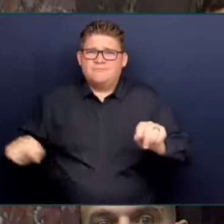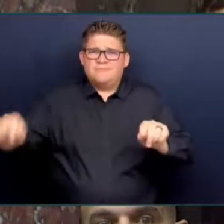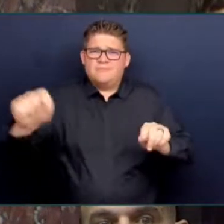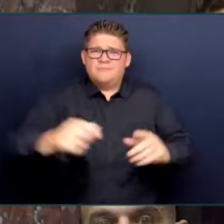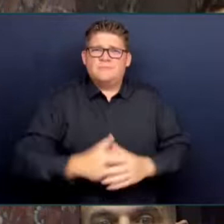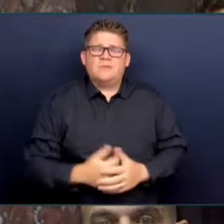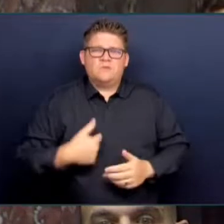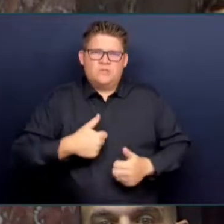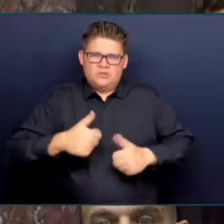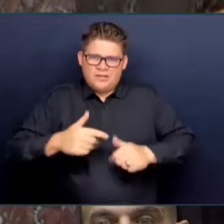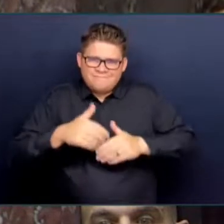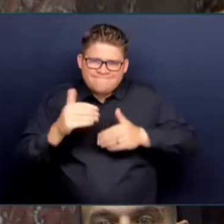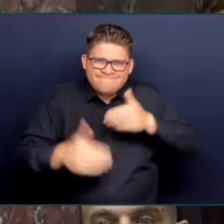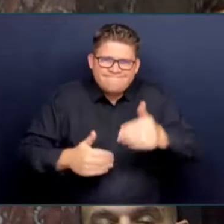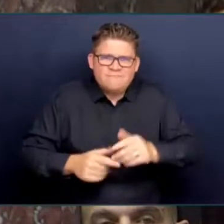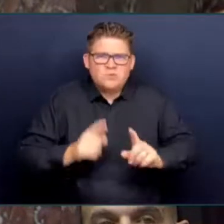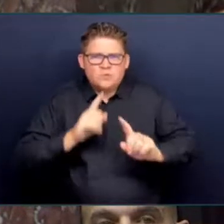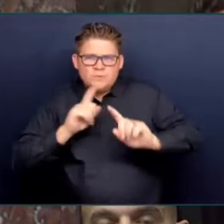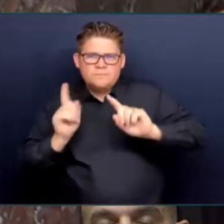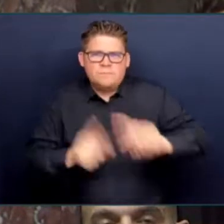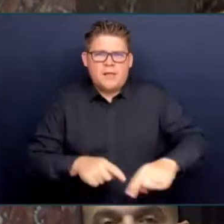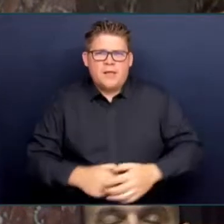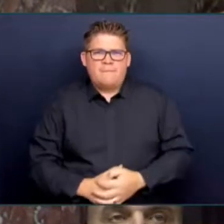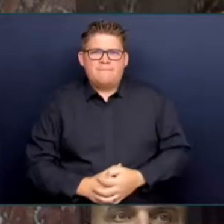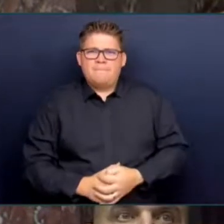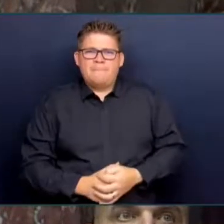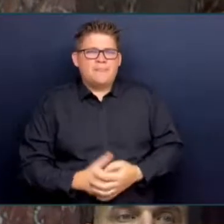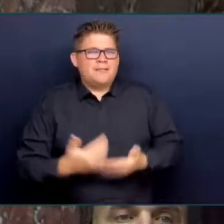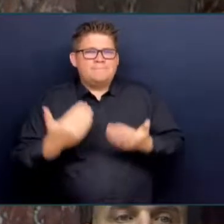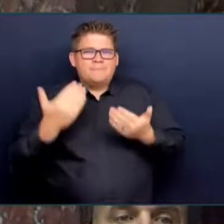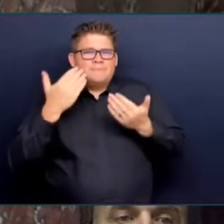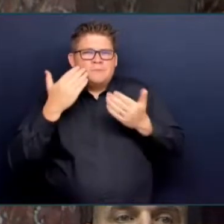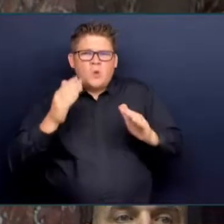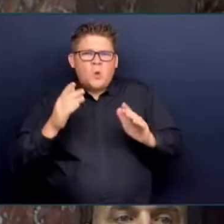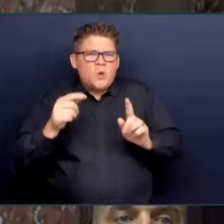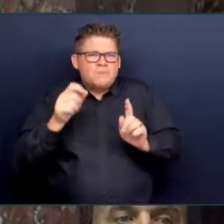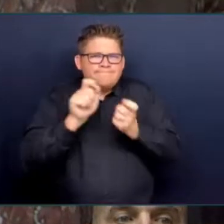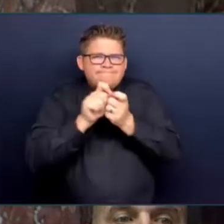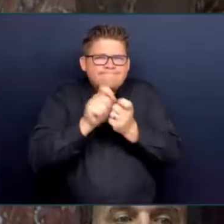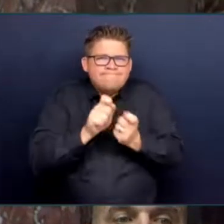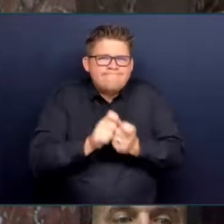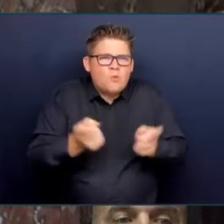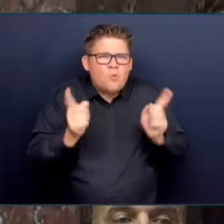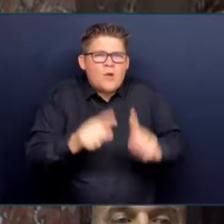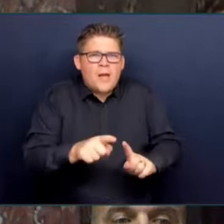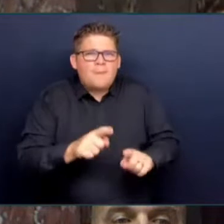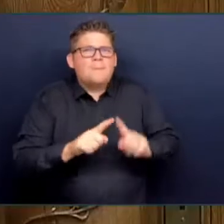particular incident, but we do know that steps must be taken and will be taken.